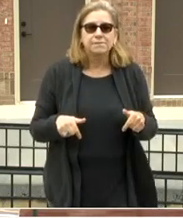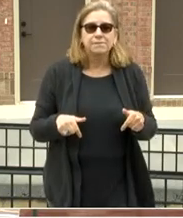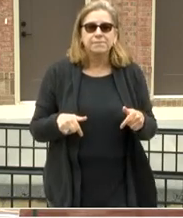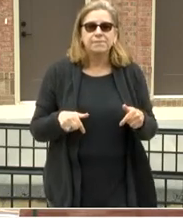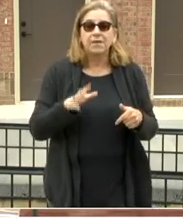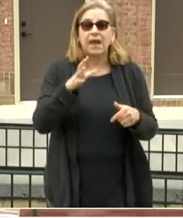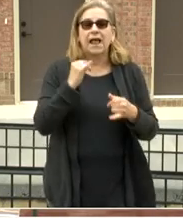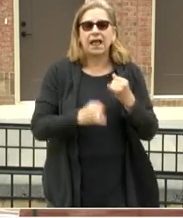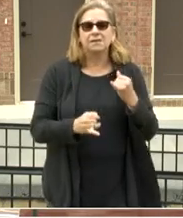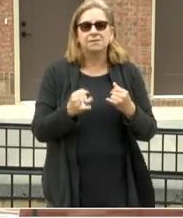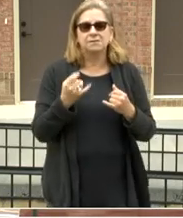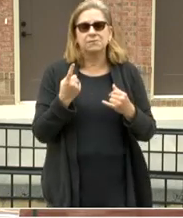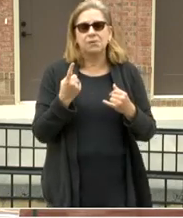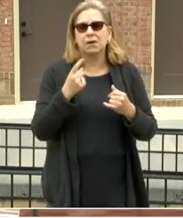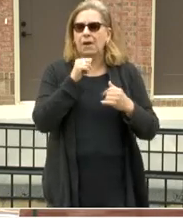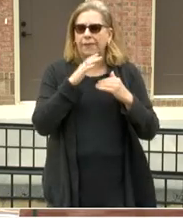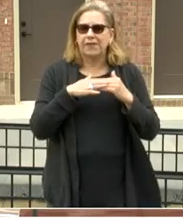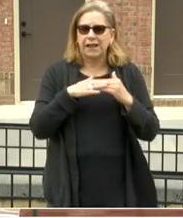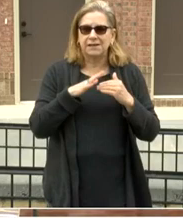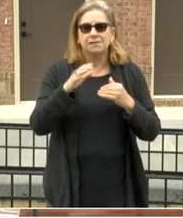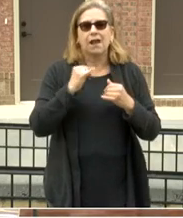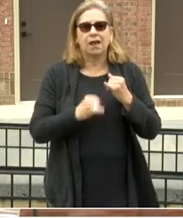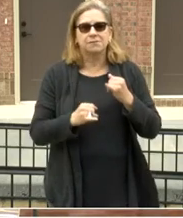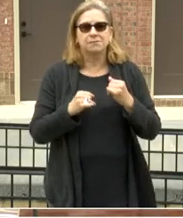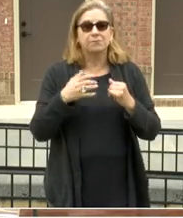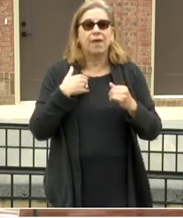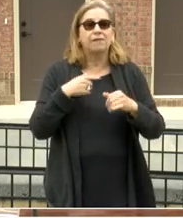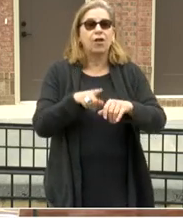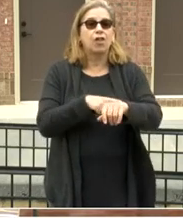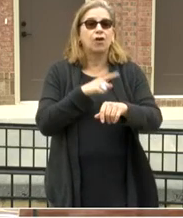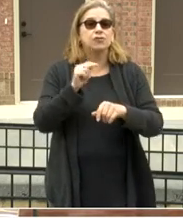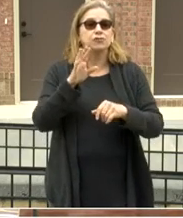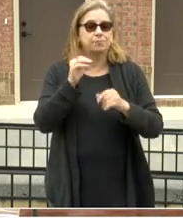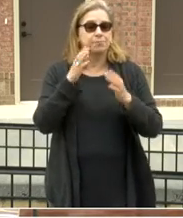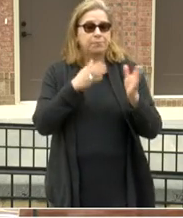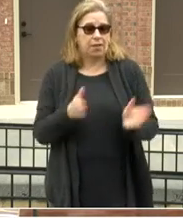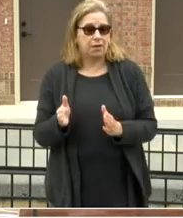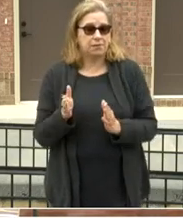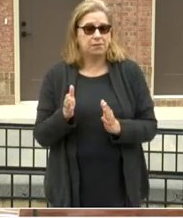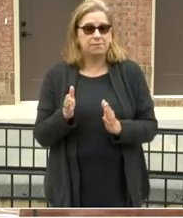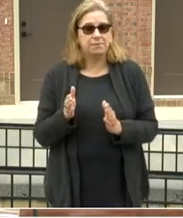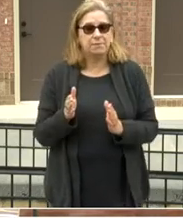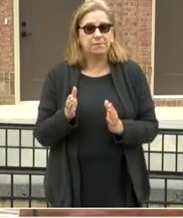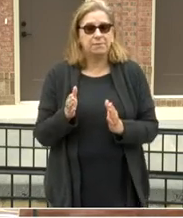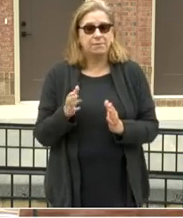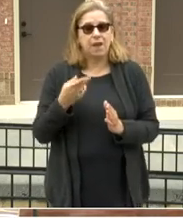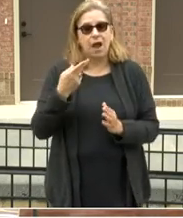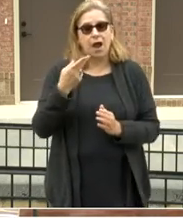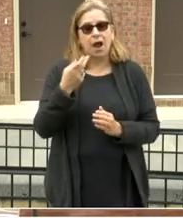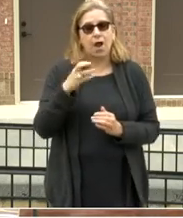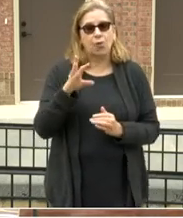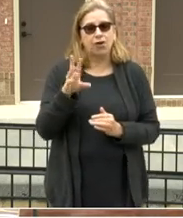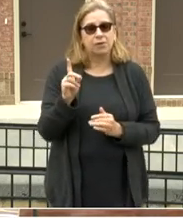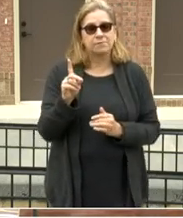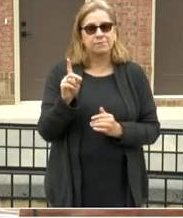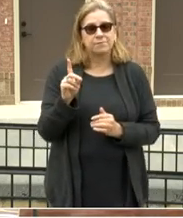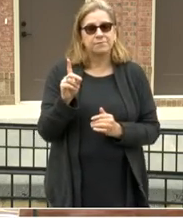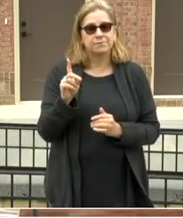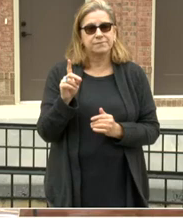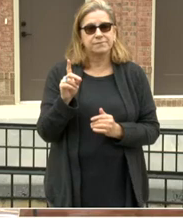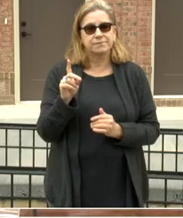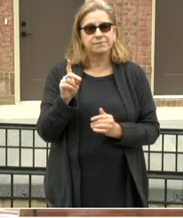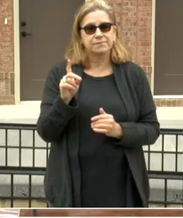my thanks to the long-term neighbors of this community, particularly Mr. Howard, but all of you who've helped